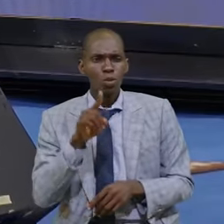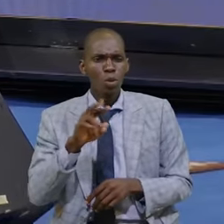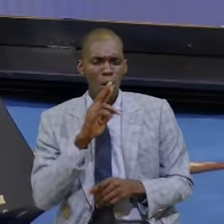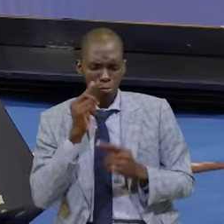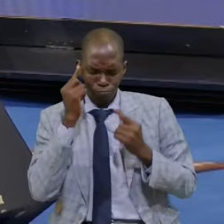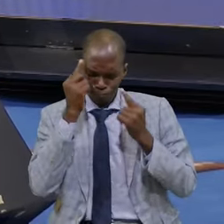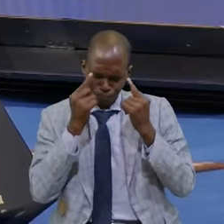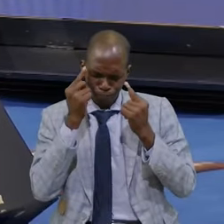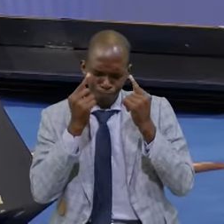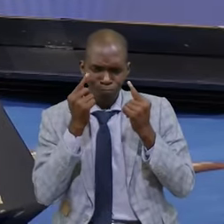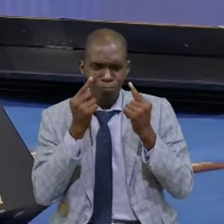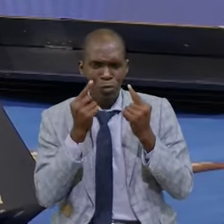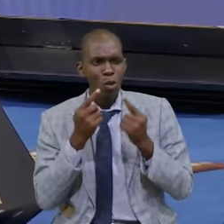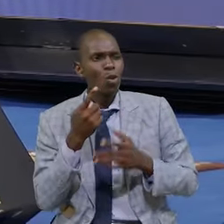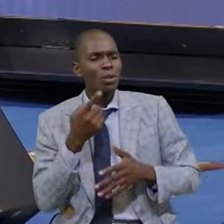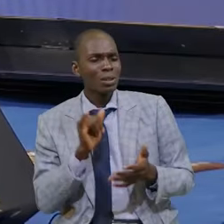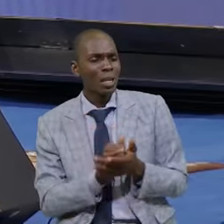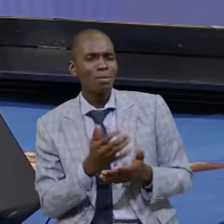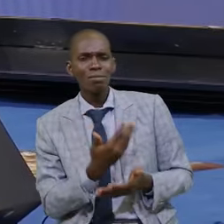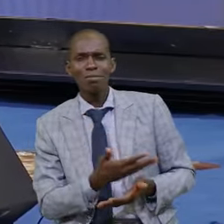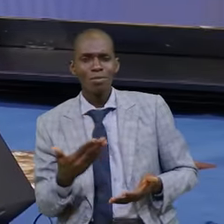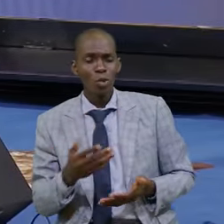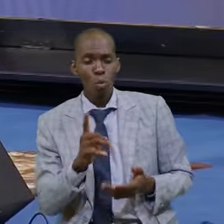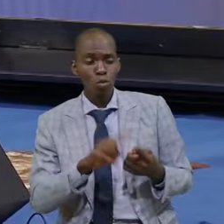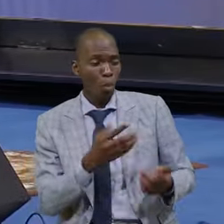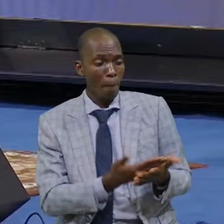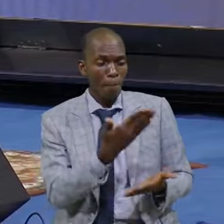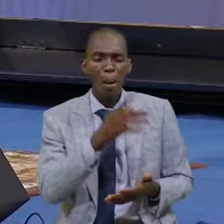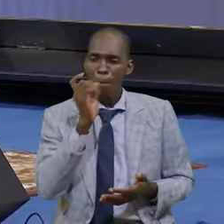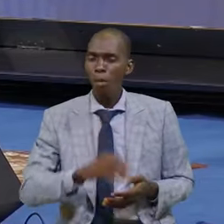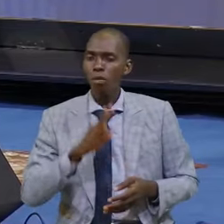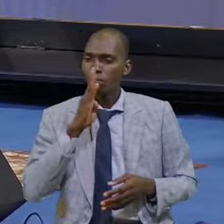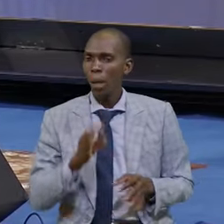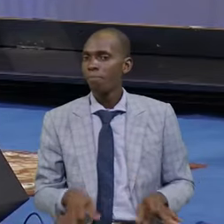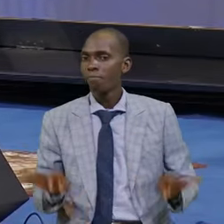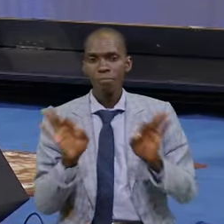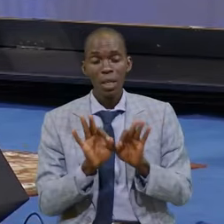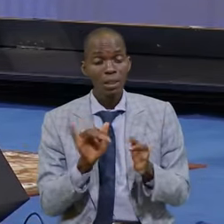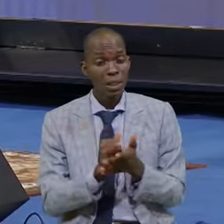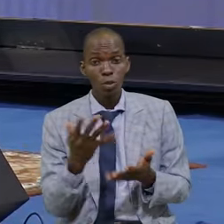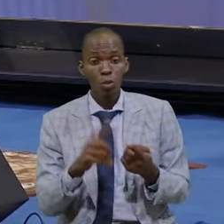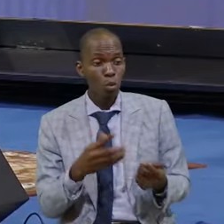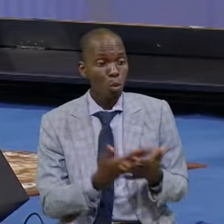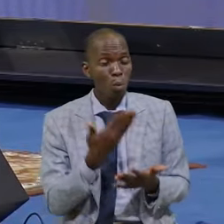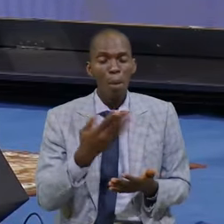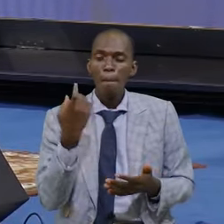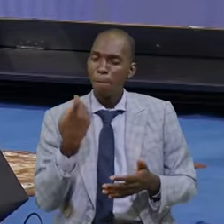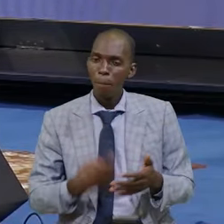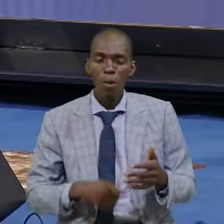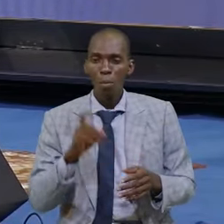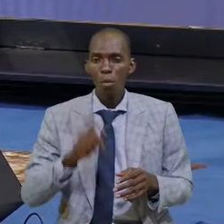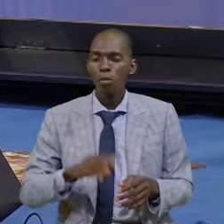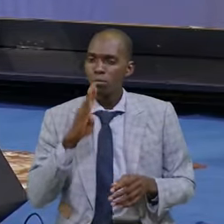thing must be significant you want to buy. That thing must be essential that you want to buy. That